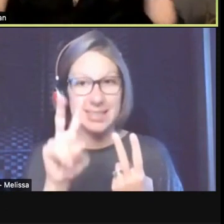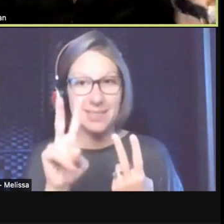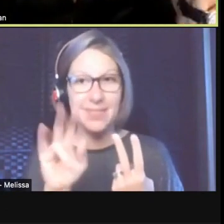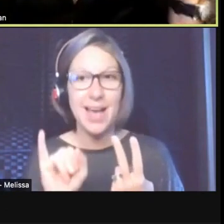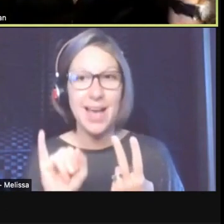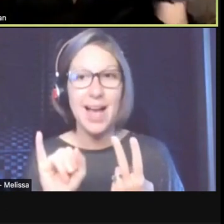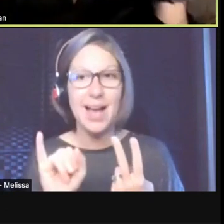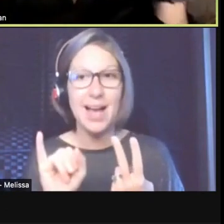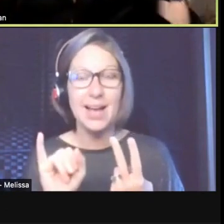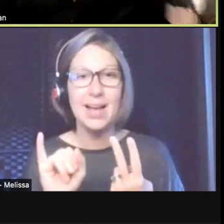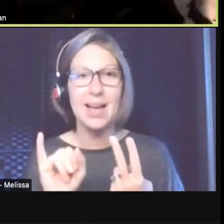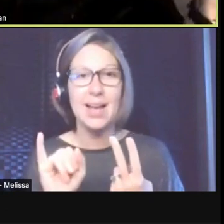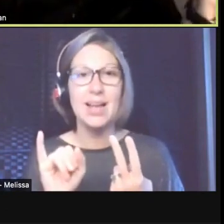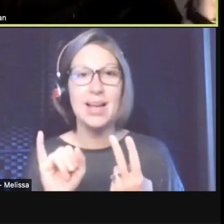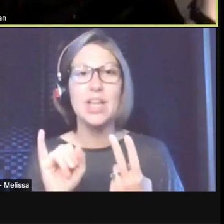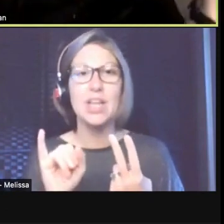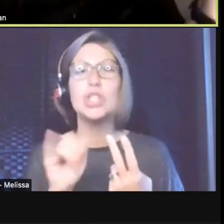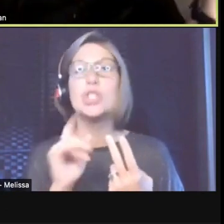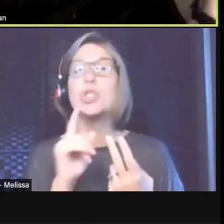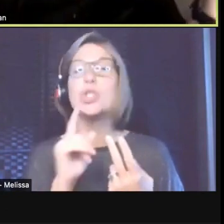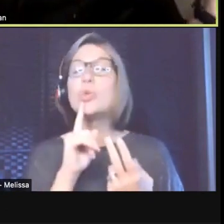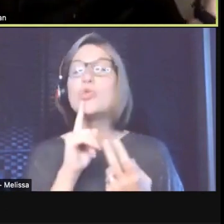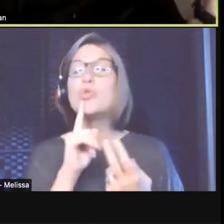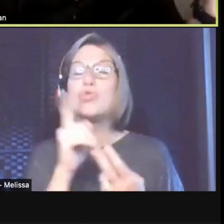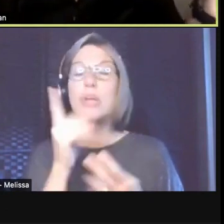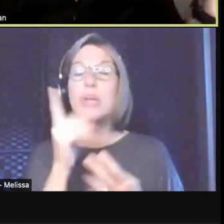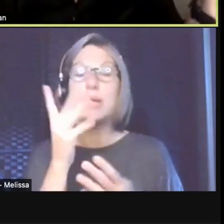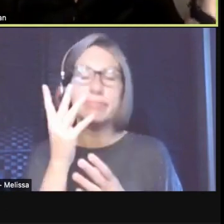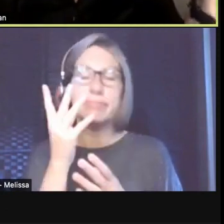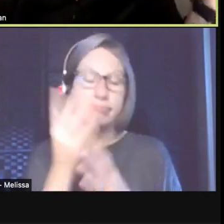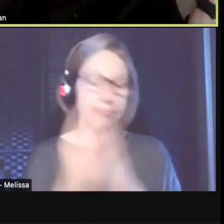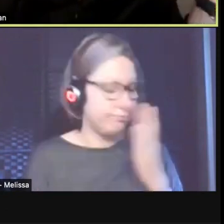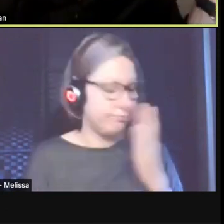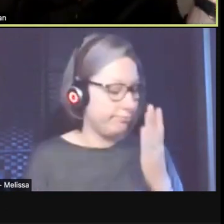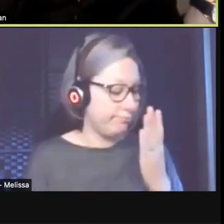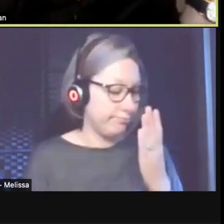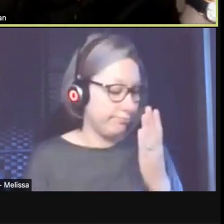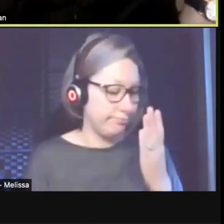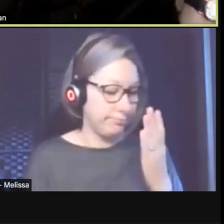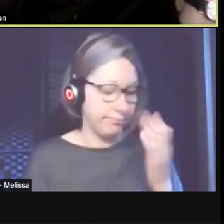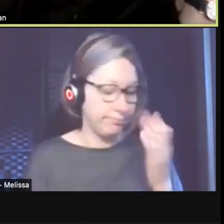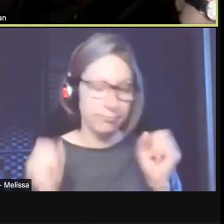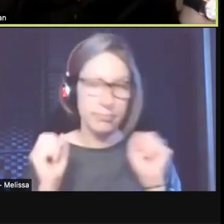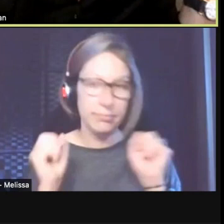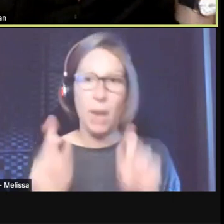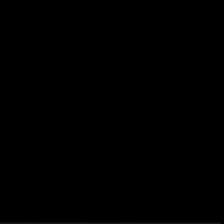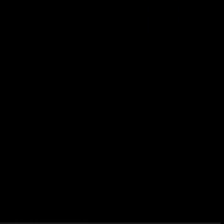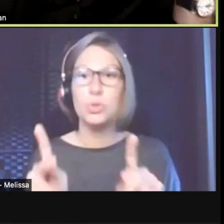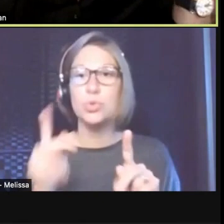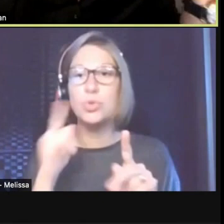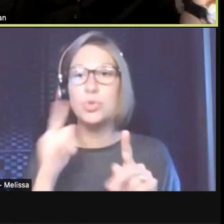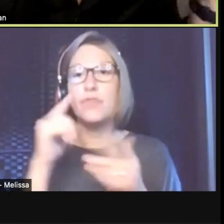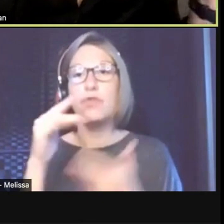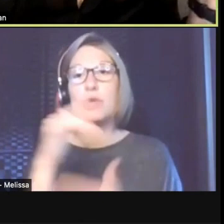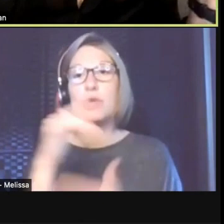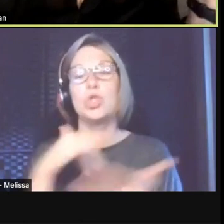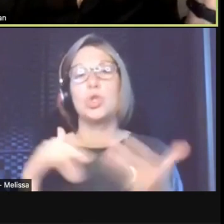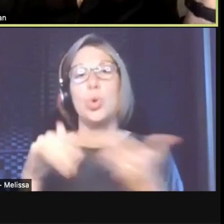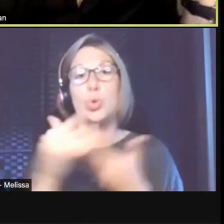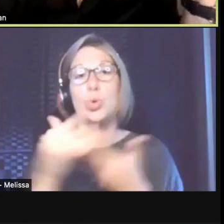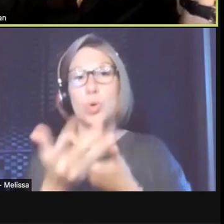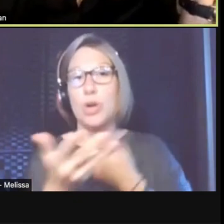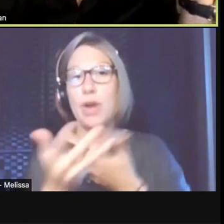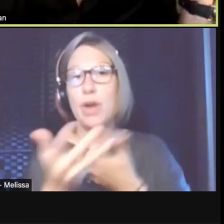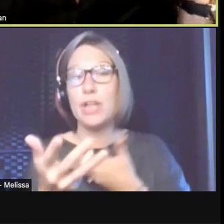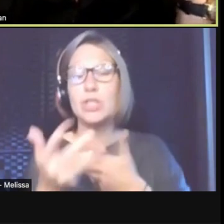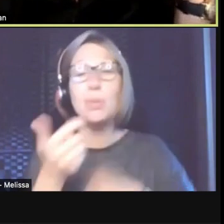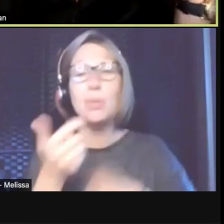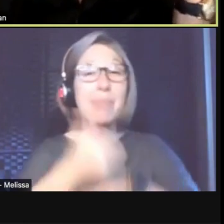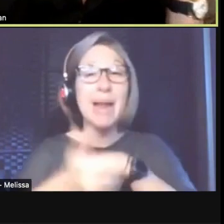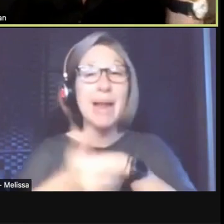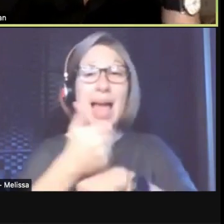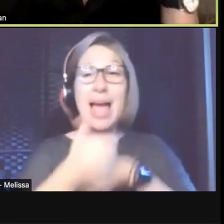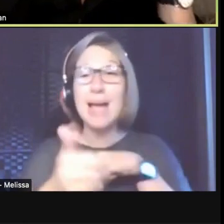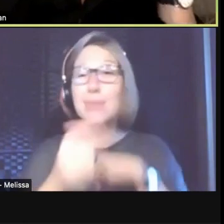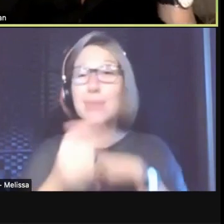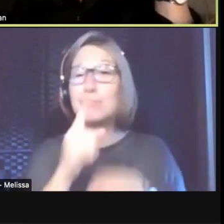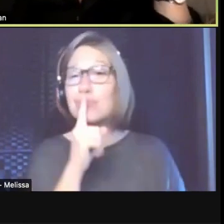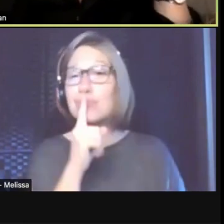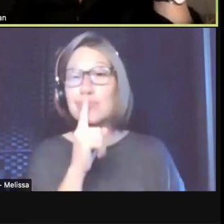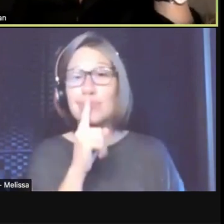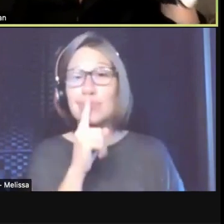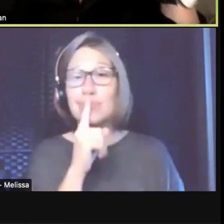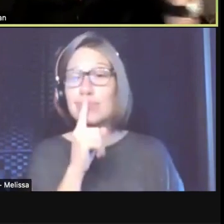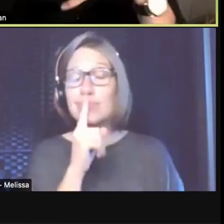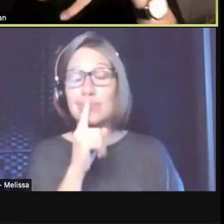complete missed opportunity for social interaction. It's just completely missed. I'm not blaming anyone for this. I'm